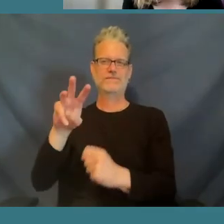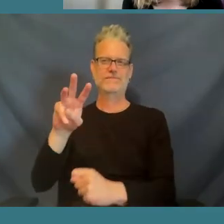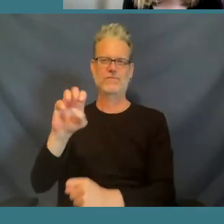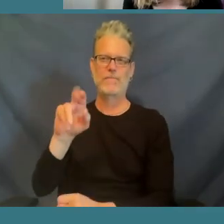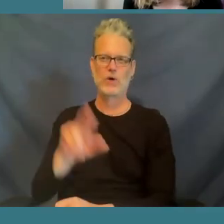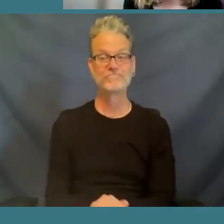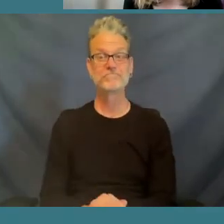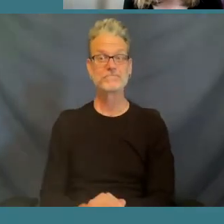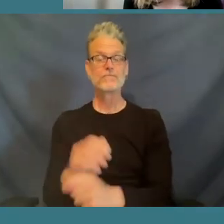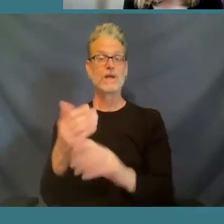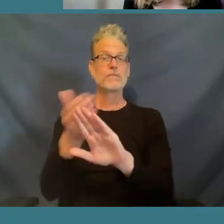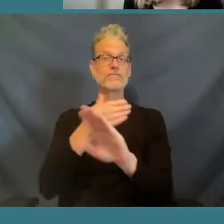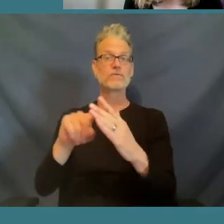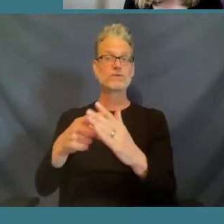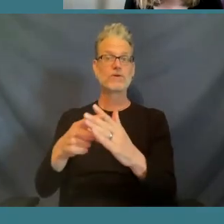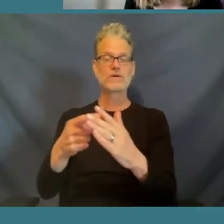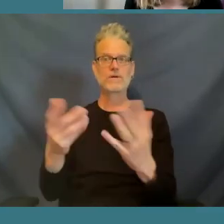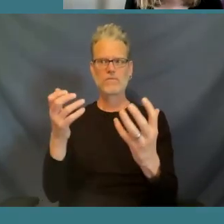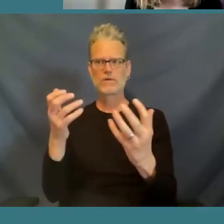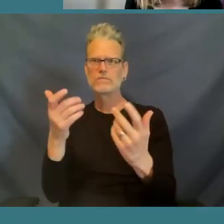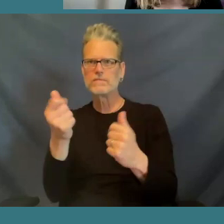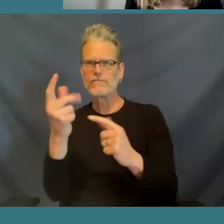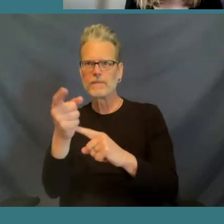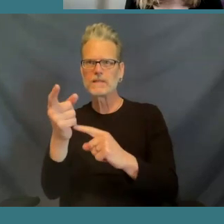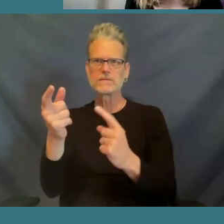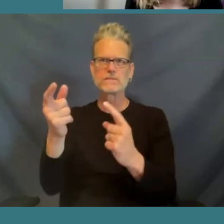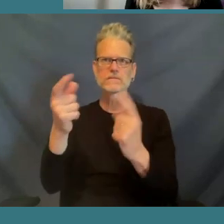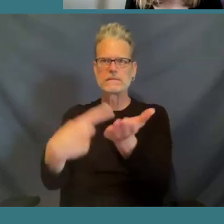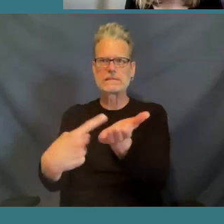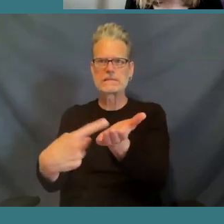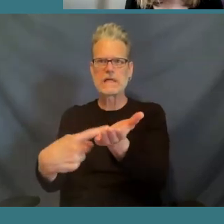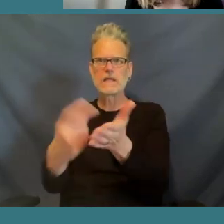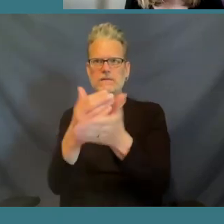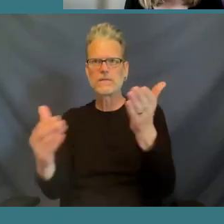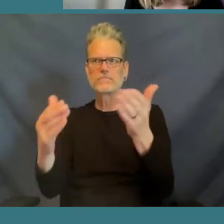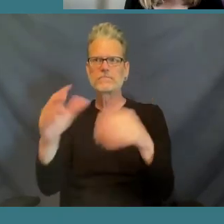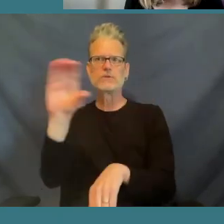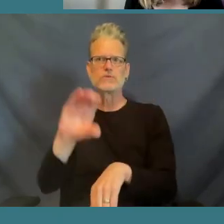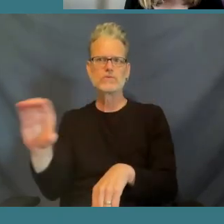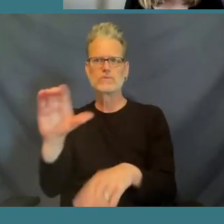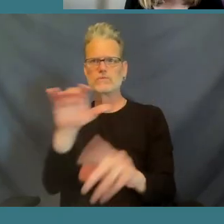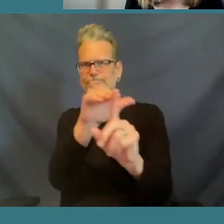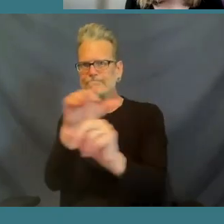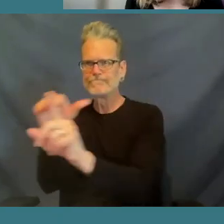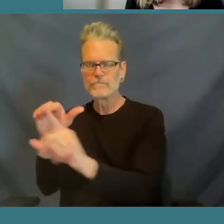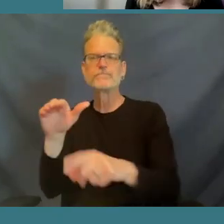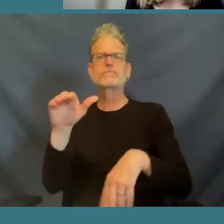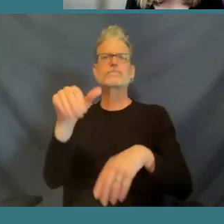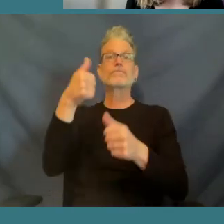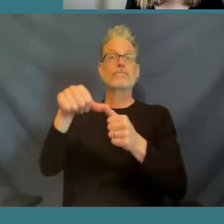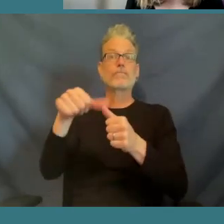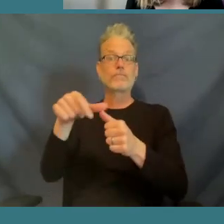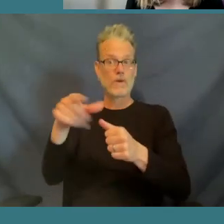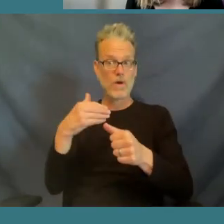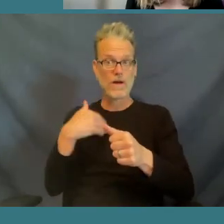Before we dive in, I wanted to take a couple minutes to go through some of our Zoom reminders. First of all, we will have the